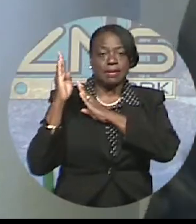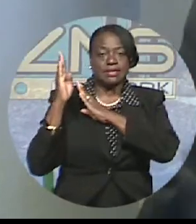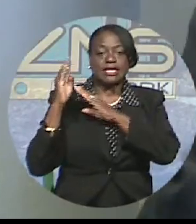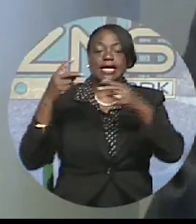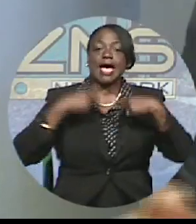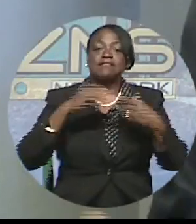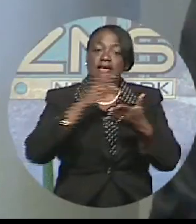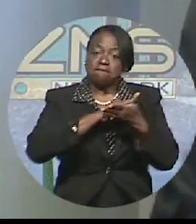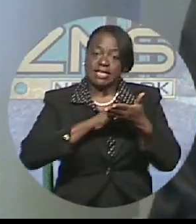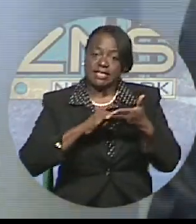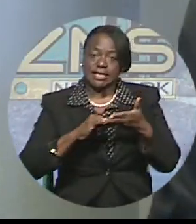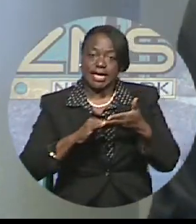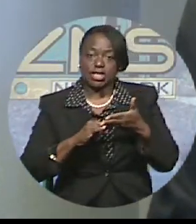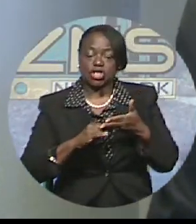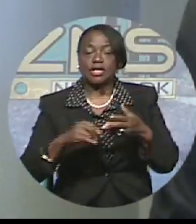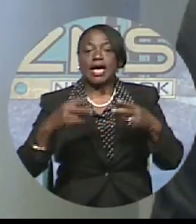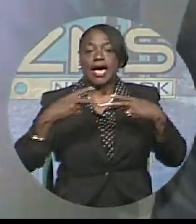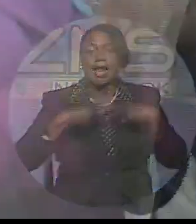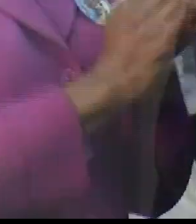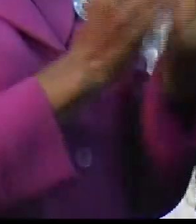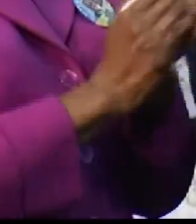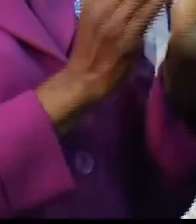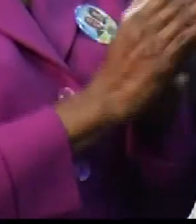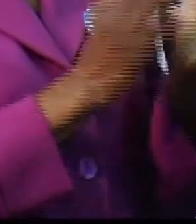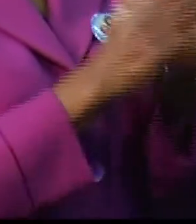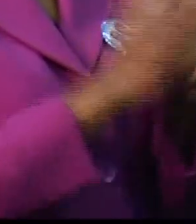help government remedy the inaccuracies.